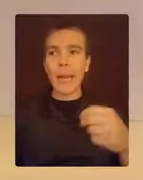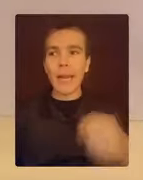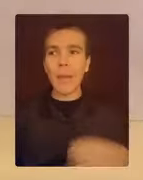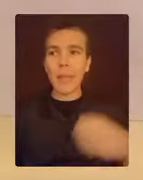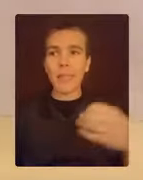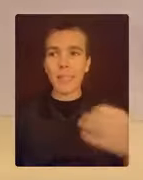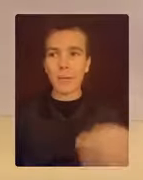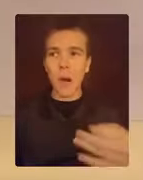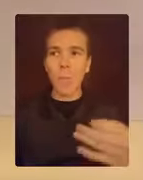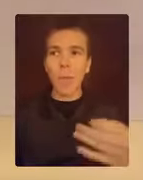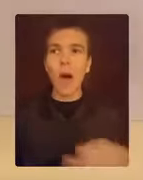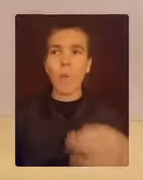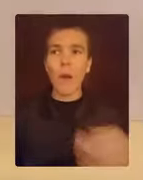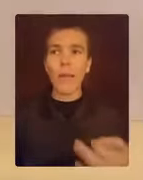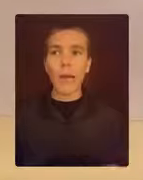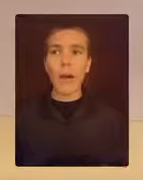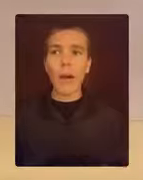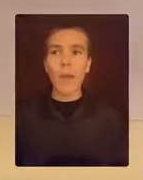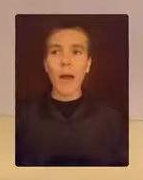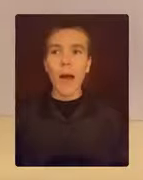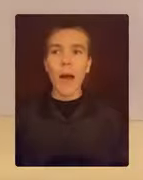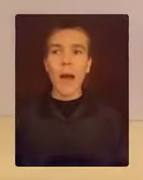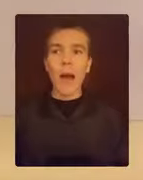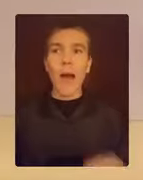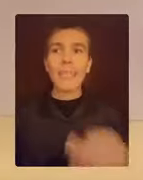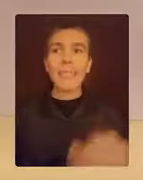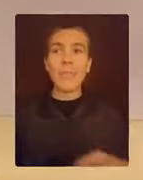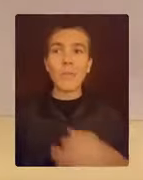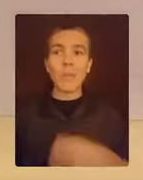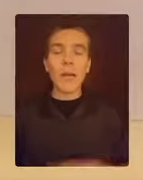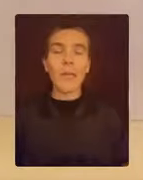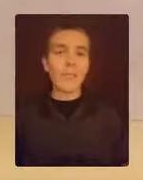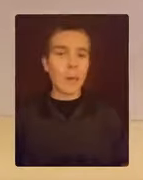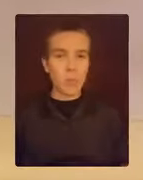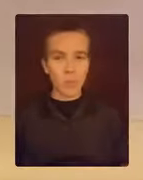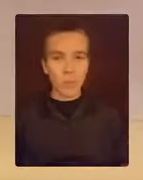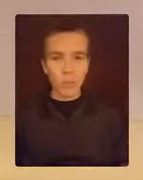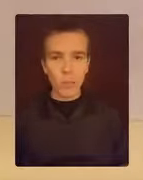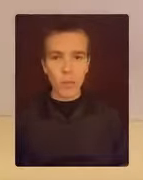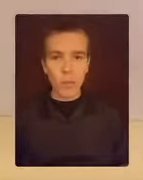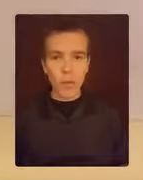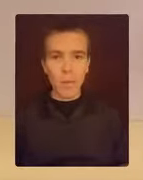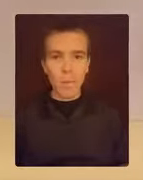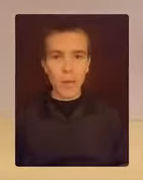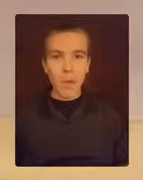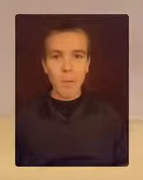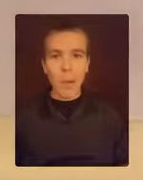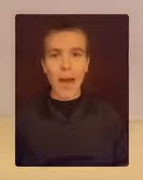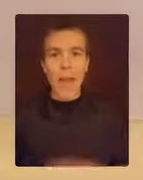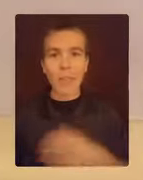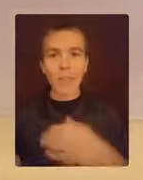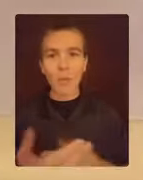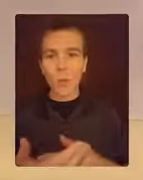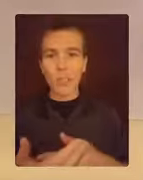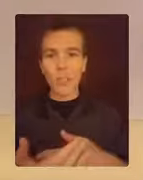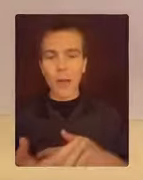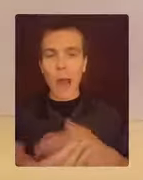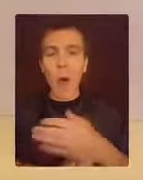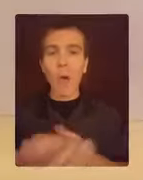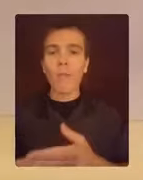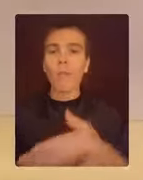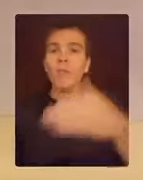And upon waking up, I didn't realize that I was lucid dreaming, but I had